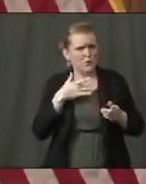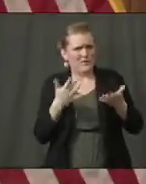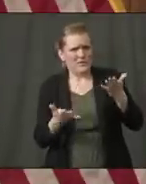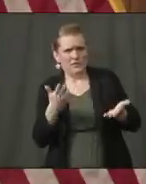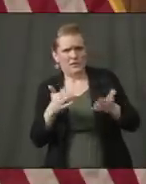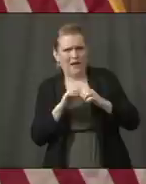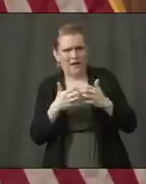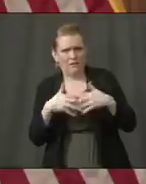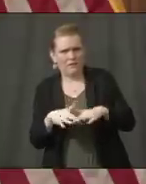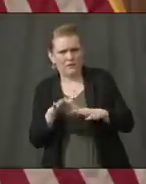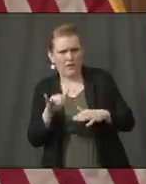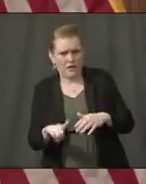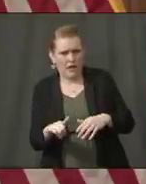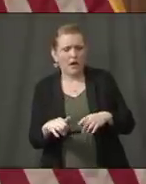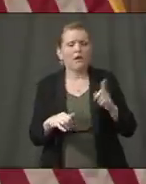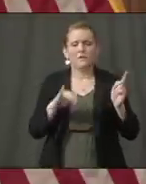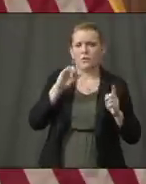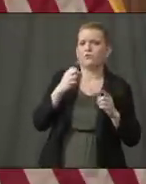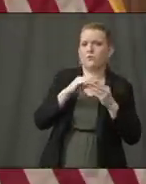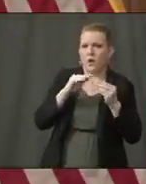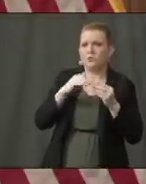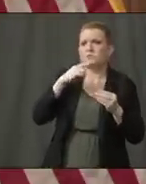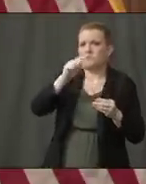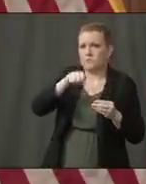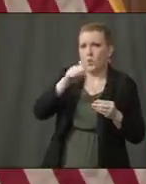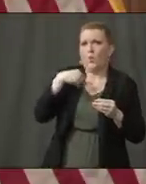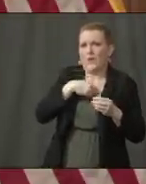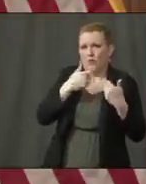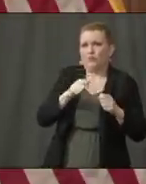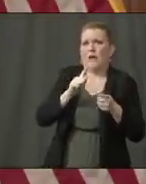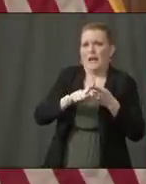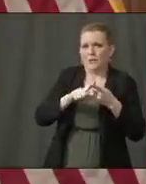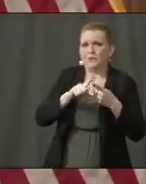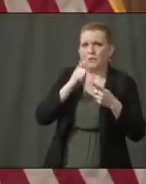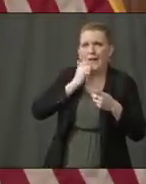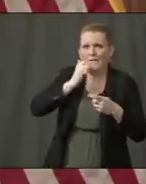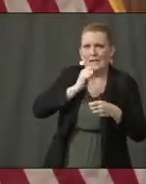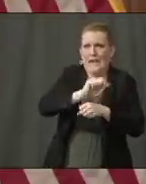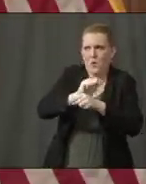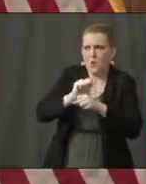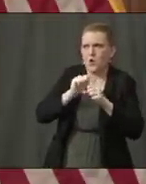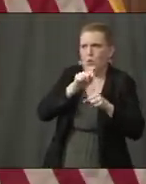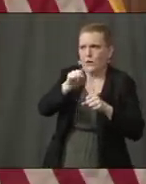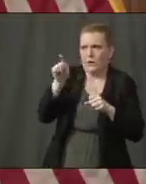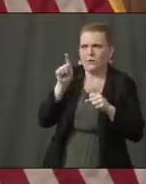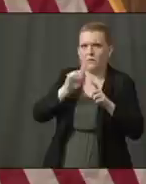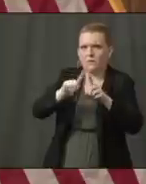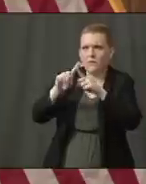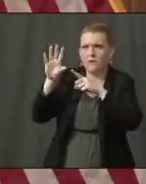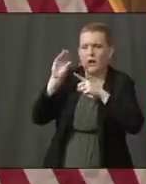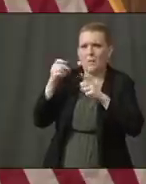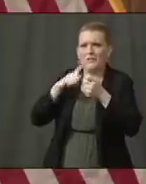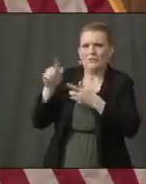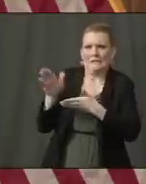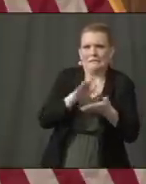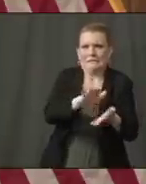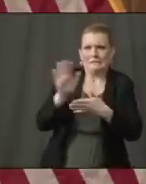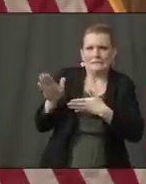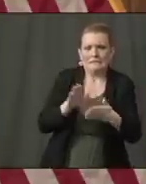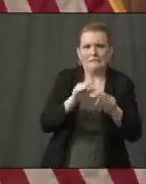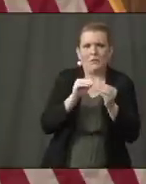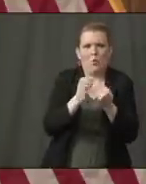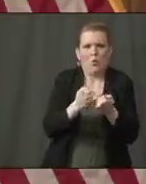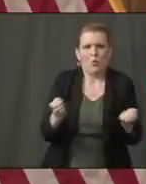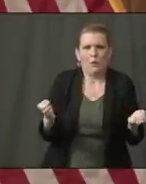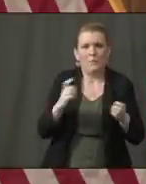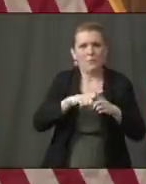work with our procurement team to source additional sample collection kits. But you're right that is the limiting factor as they get ramped up right now, and they're in discussions with a number